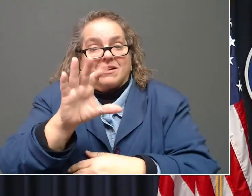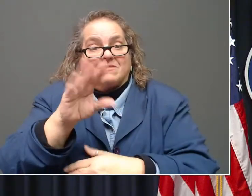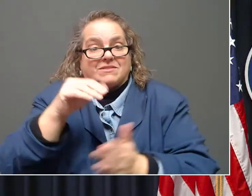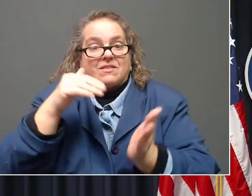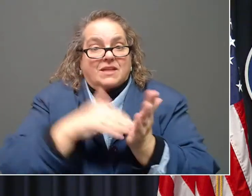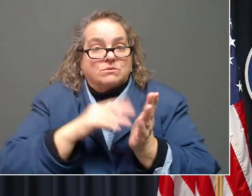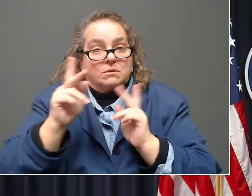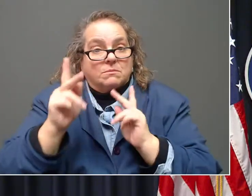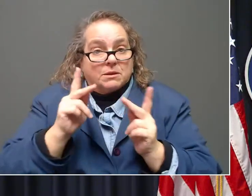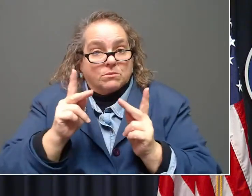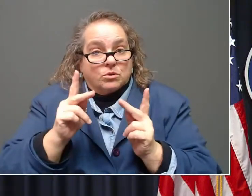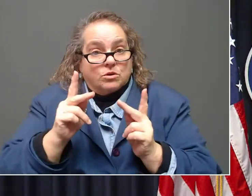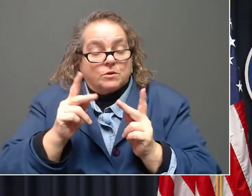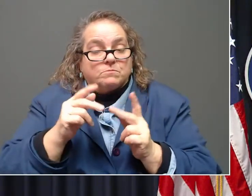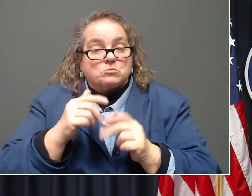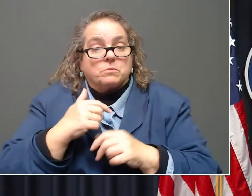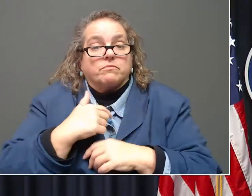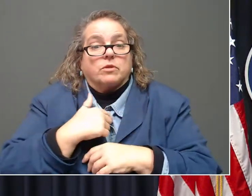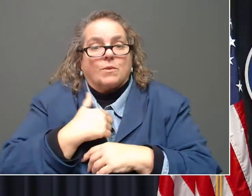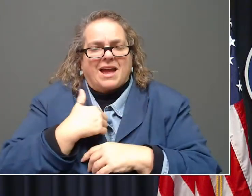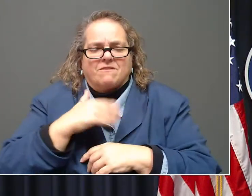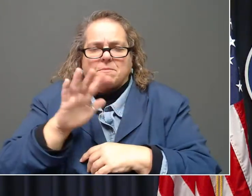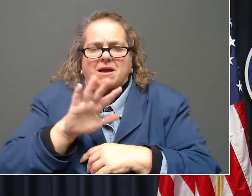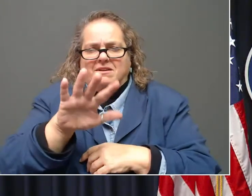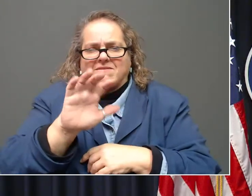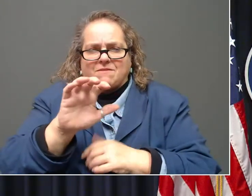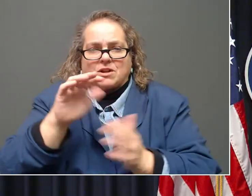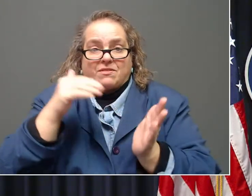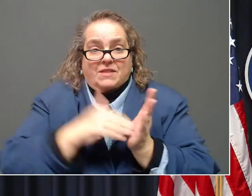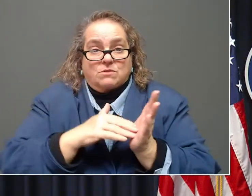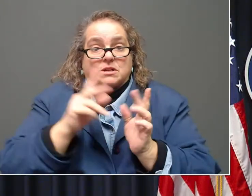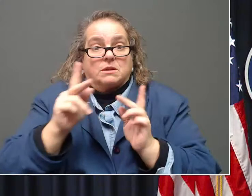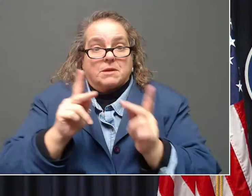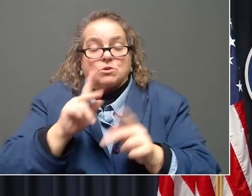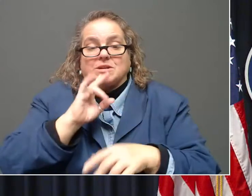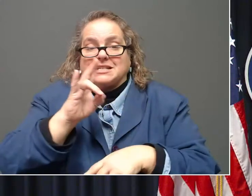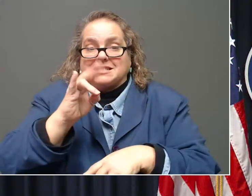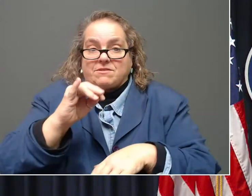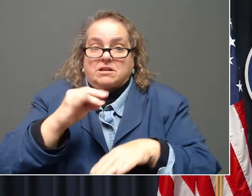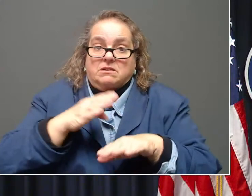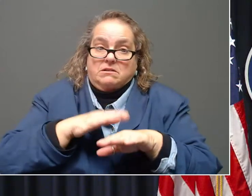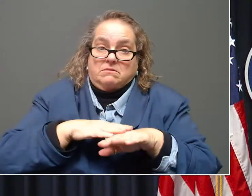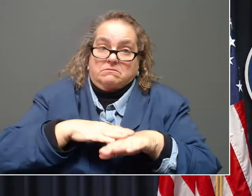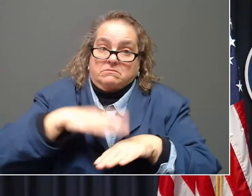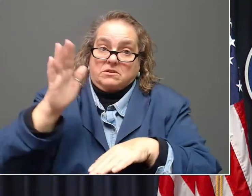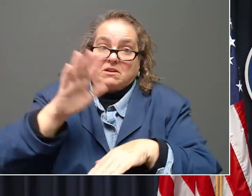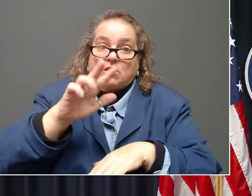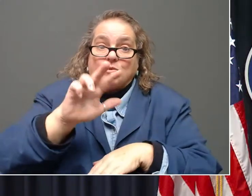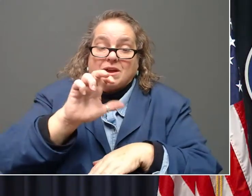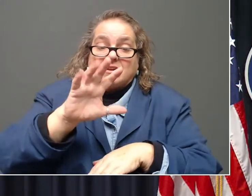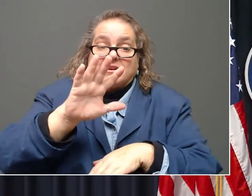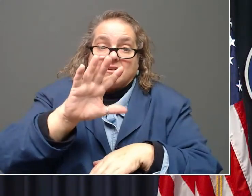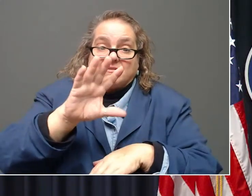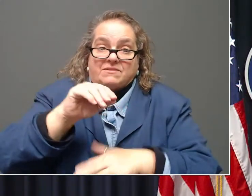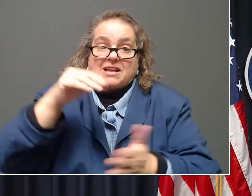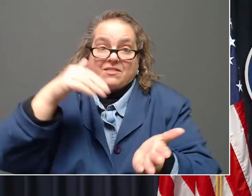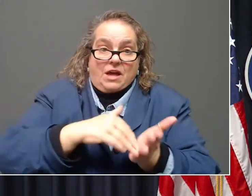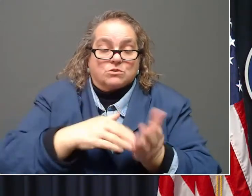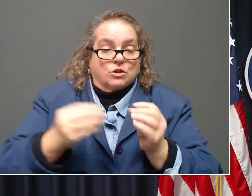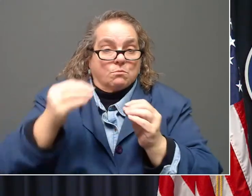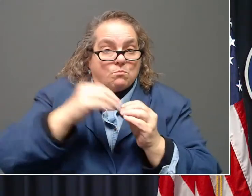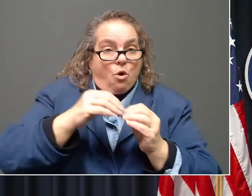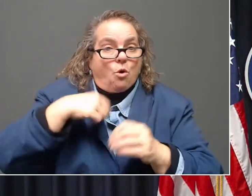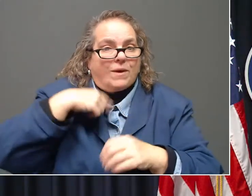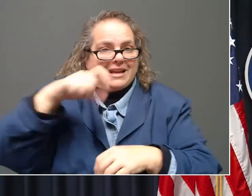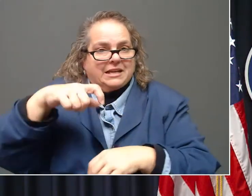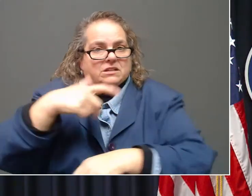or highest risk for serious harm from it, please don't try to falsify your information to get in early. Please don't jump the line. This is a time where someone